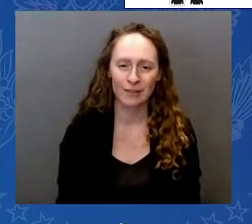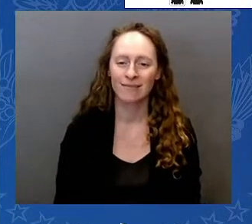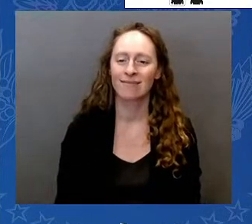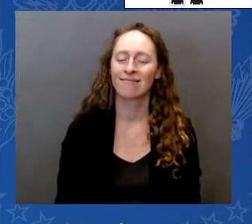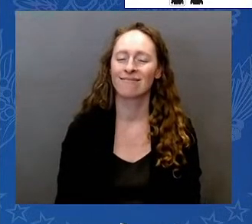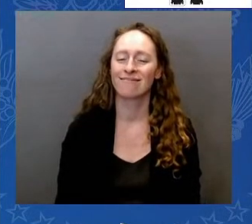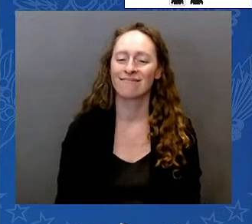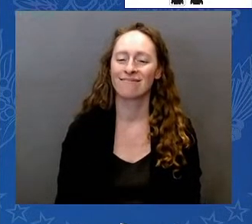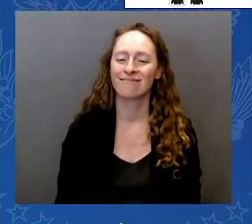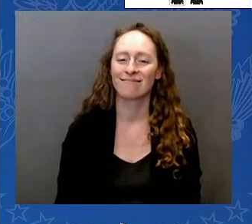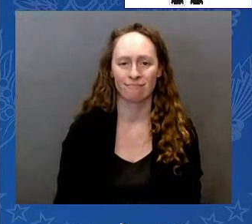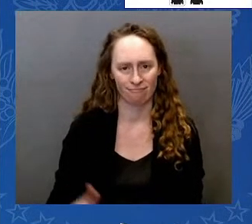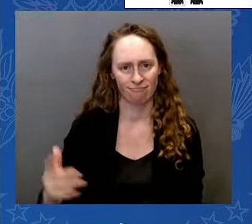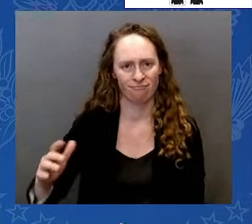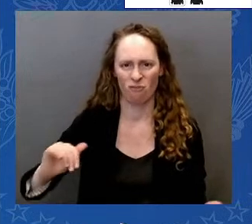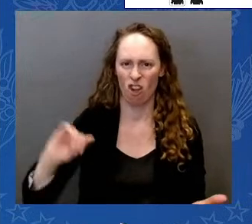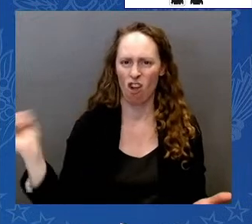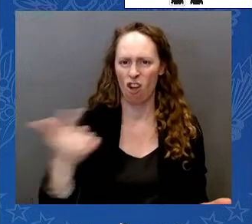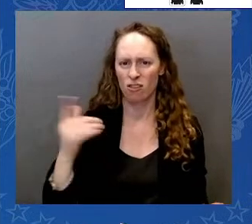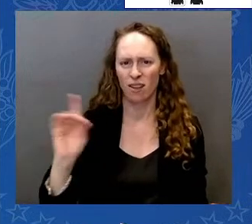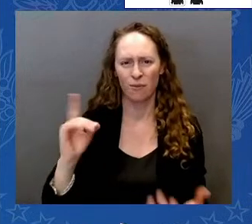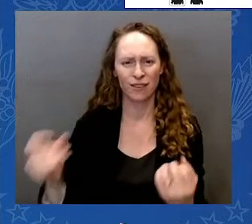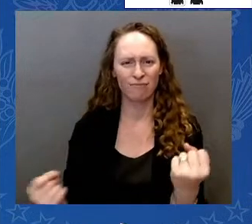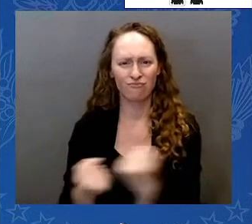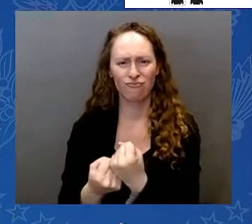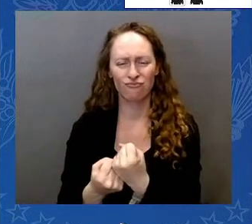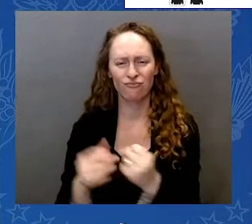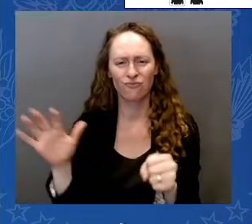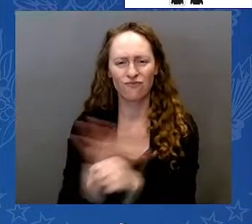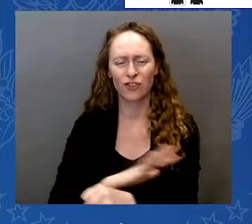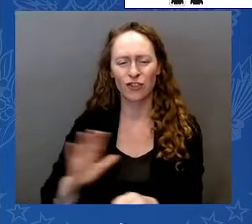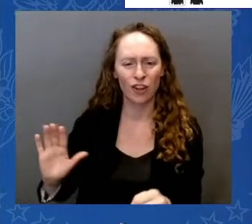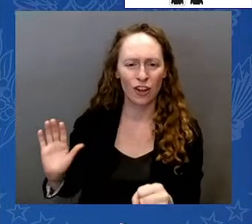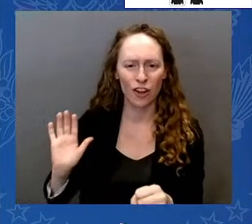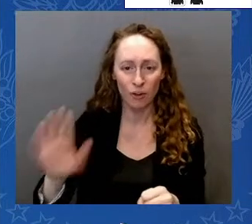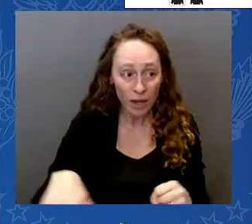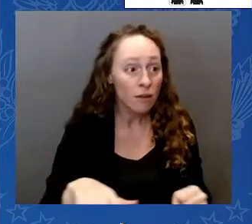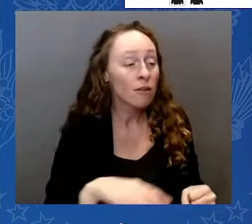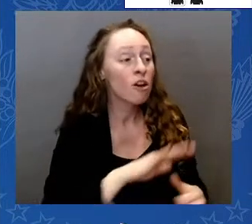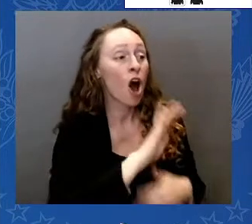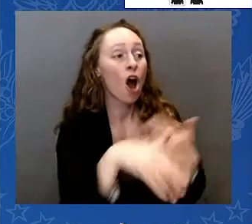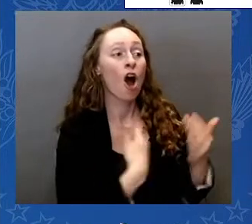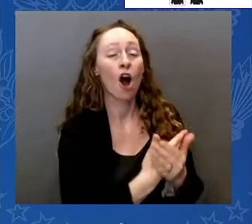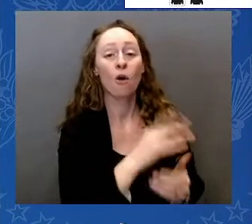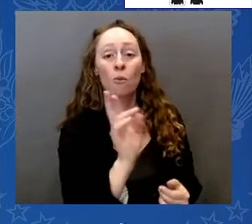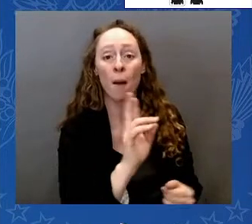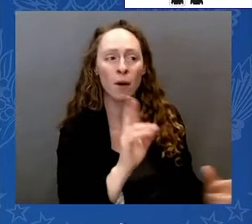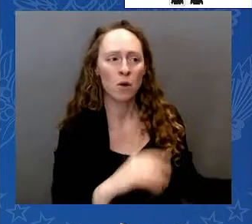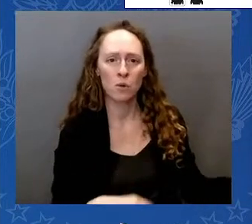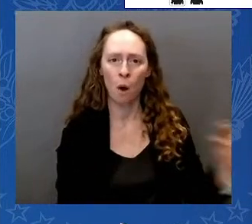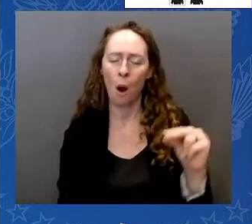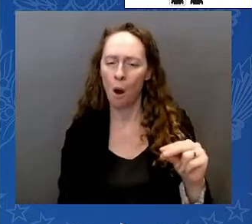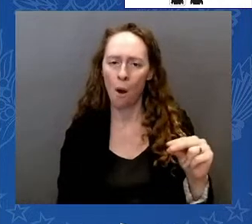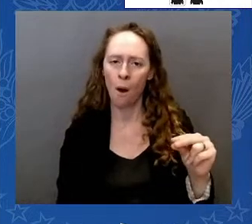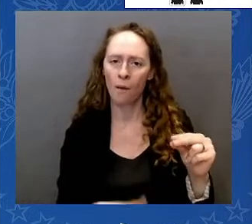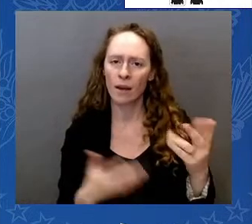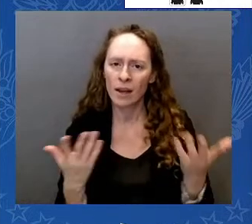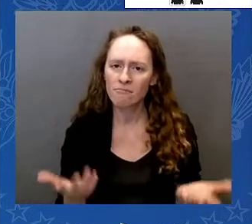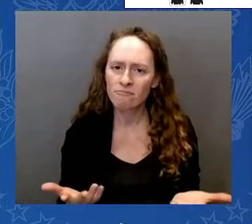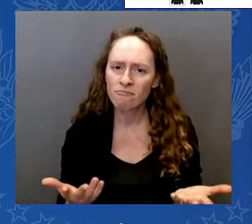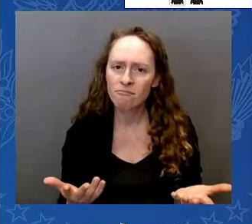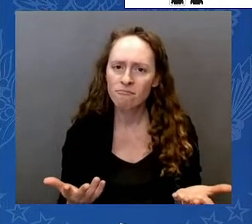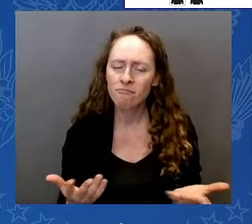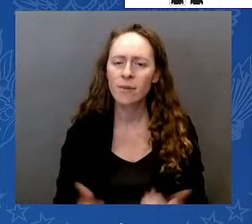voted against it. Not only that, they're telling us that the #1 priority is to repeal, if they win, they're saying they're going